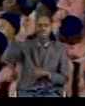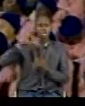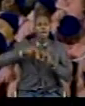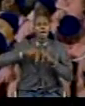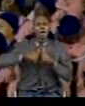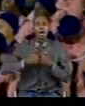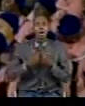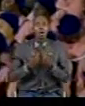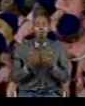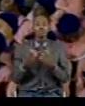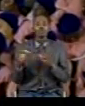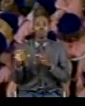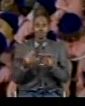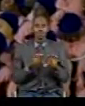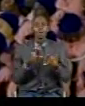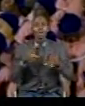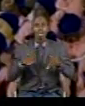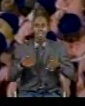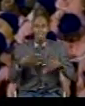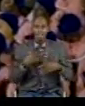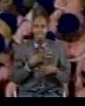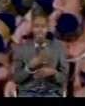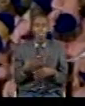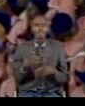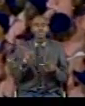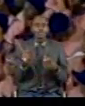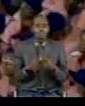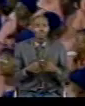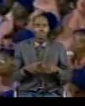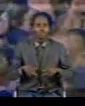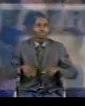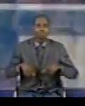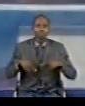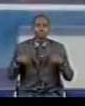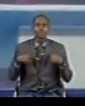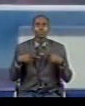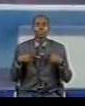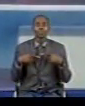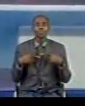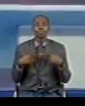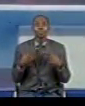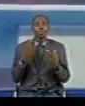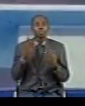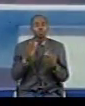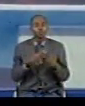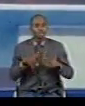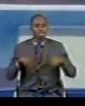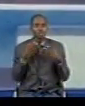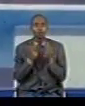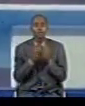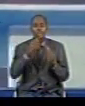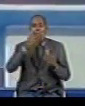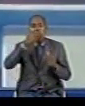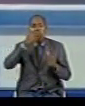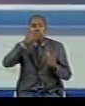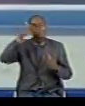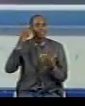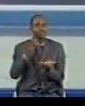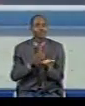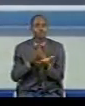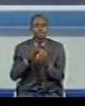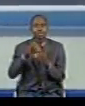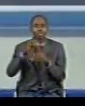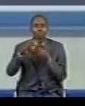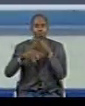live with the best and the greatest doctor in the world? Just live with him so that he's watching over